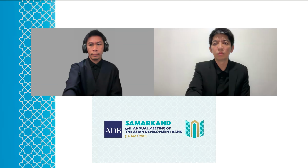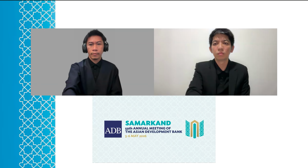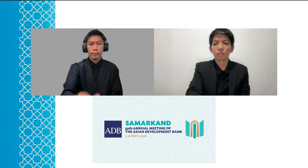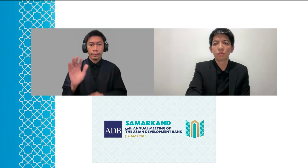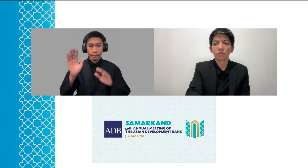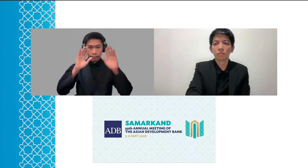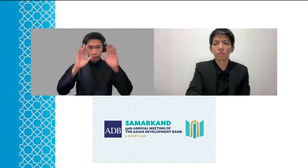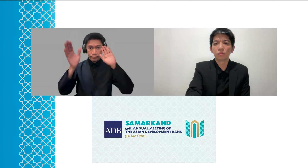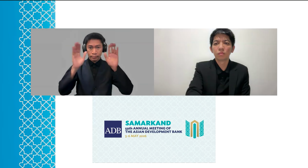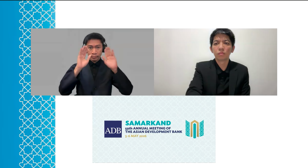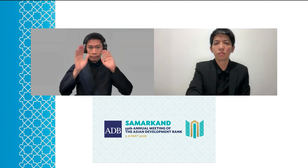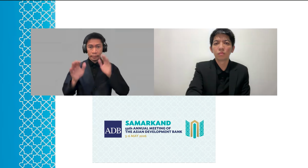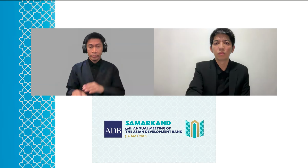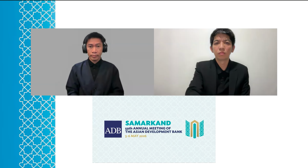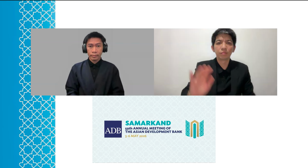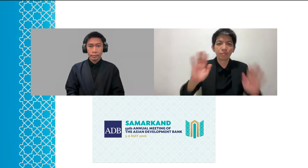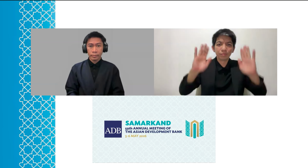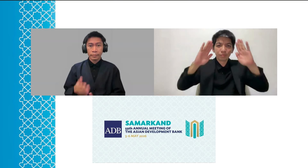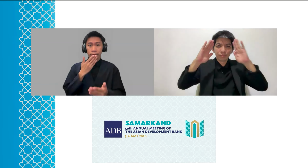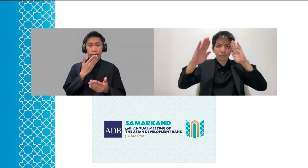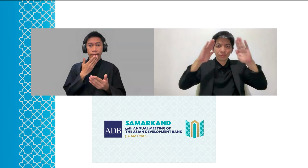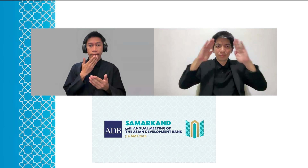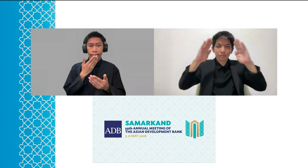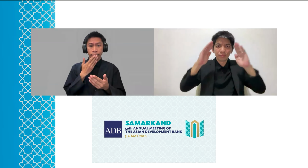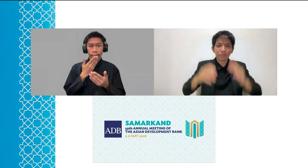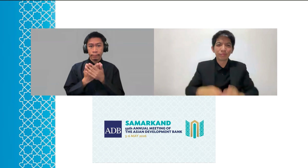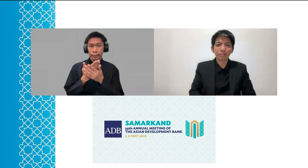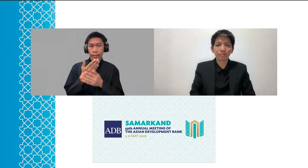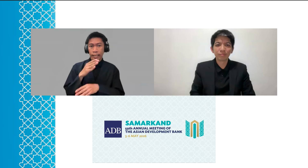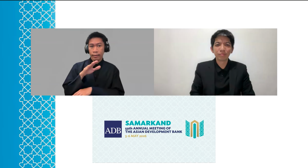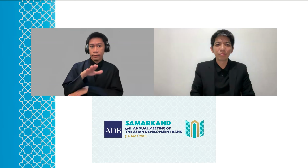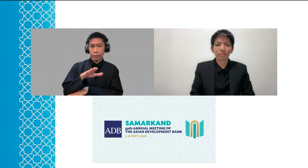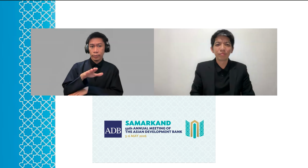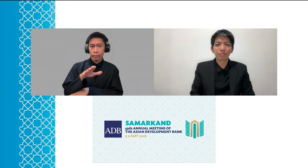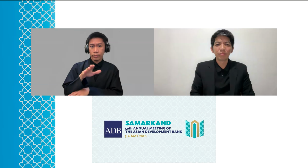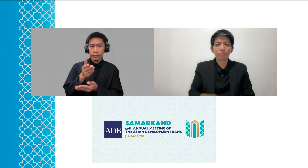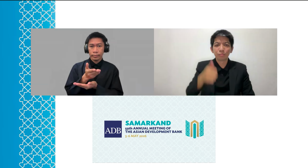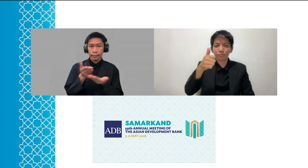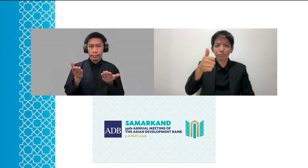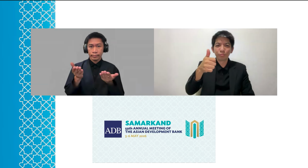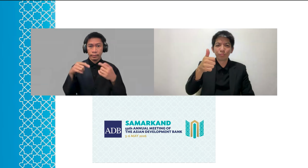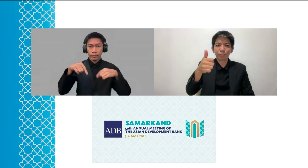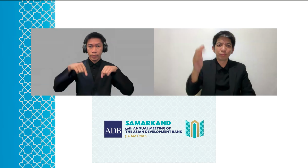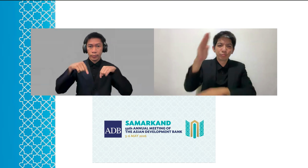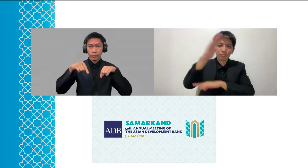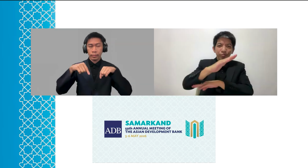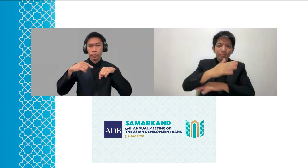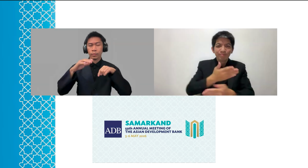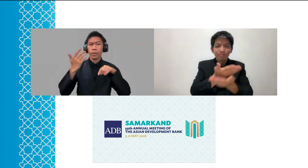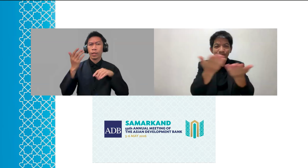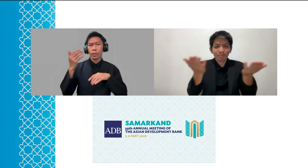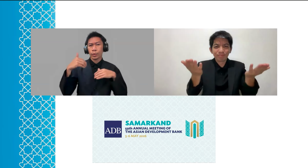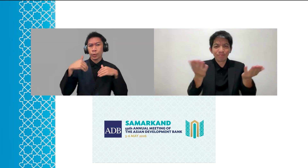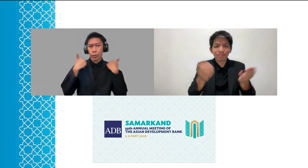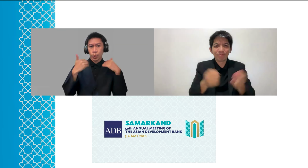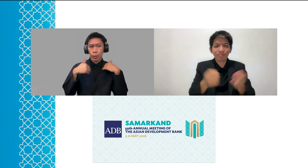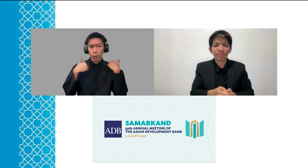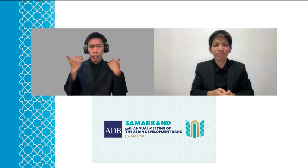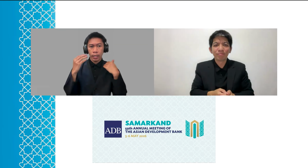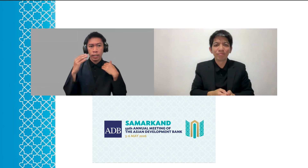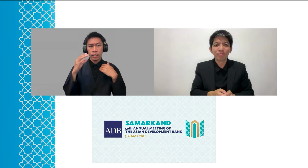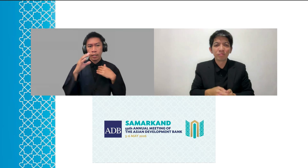Good afternoon, everyone. We are in the Youth and Community Voices in Sustainable Development